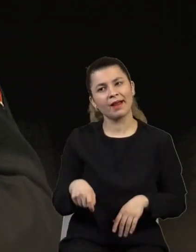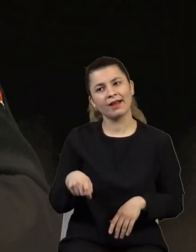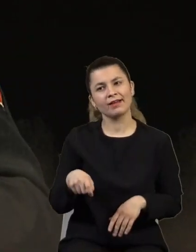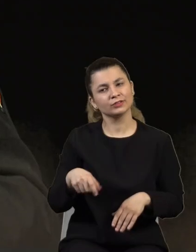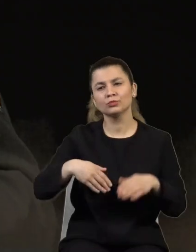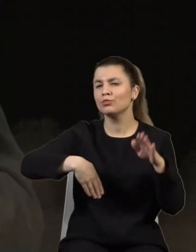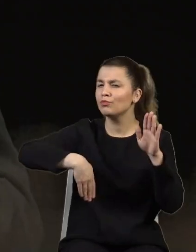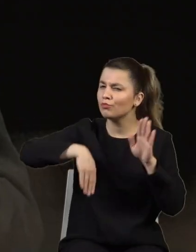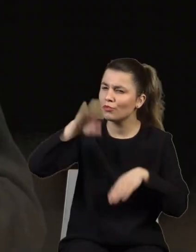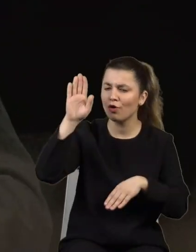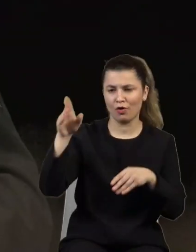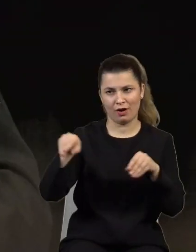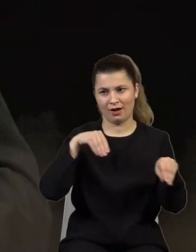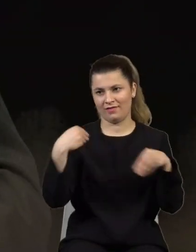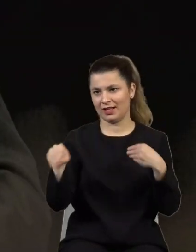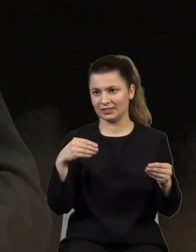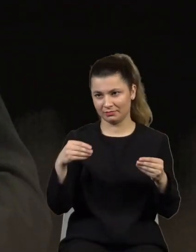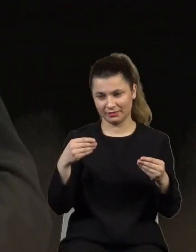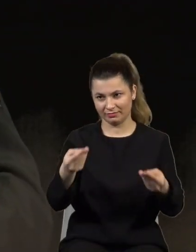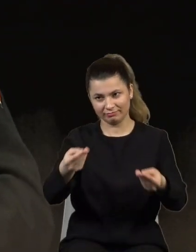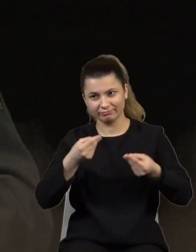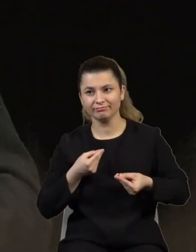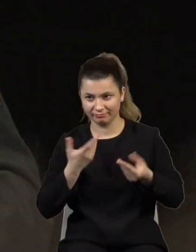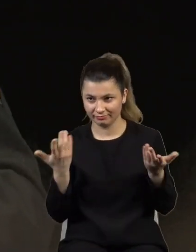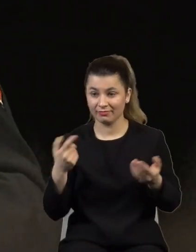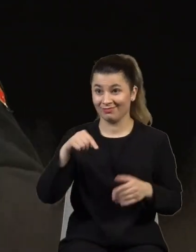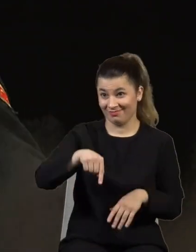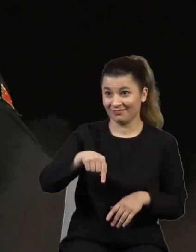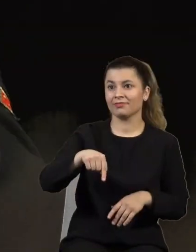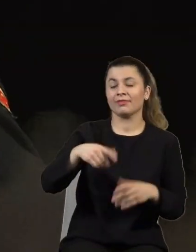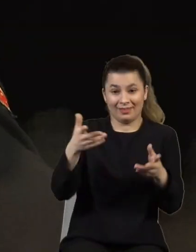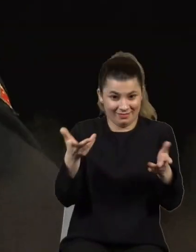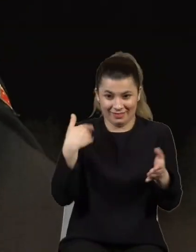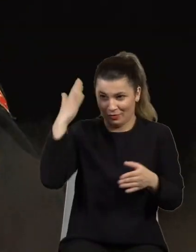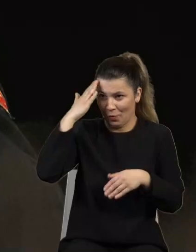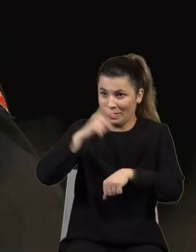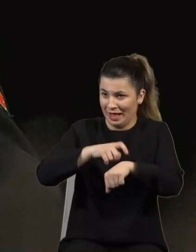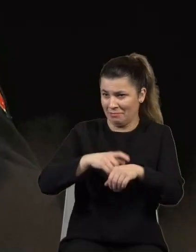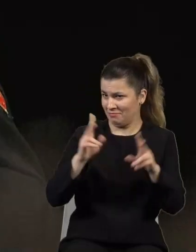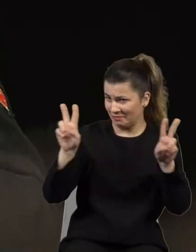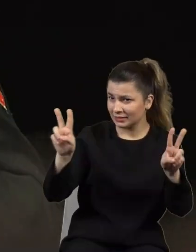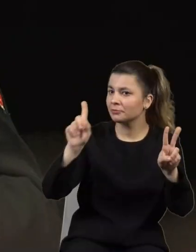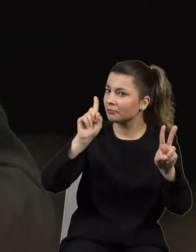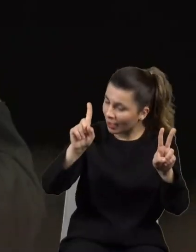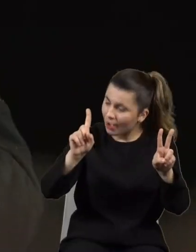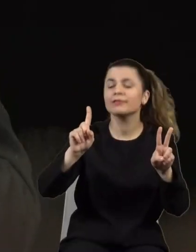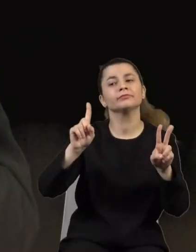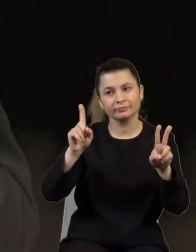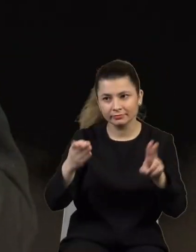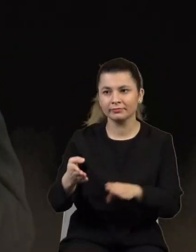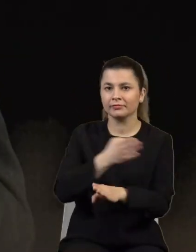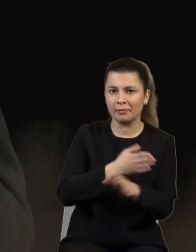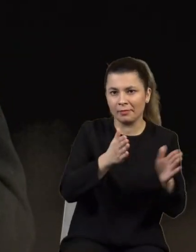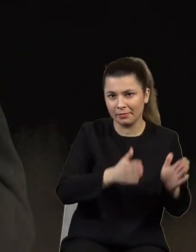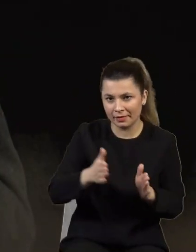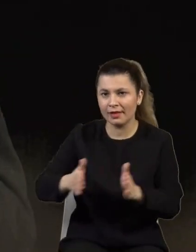peacetime to be prepared. So what we often ask for is you have a very clear peacetime definition, you have a